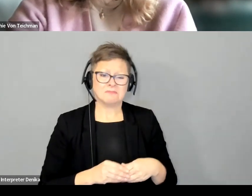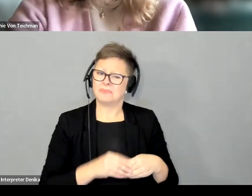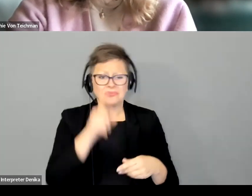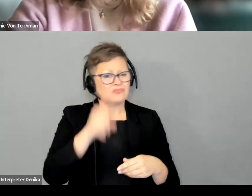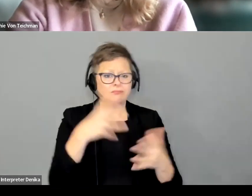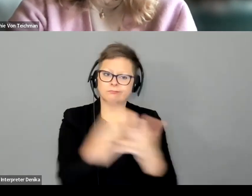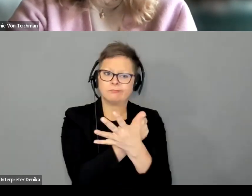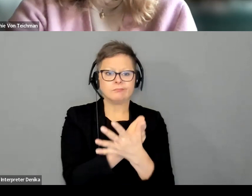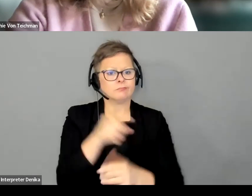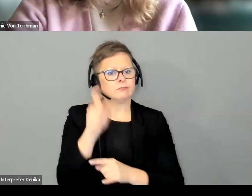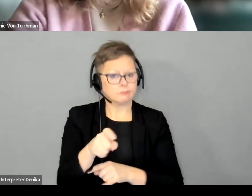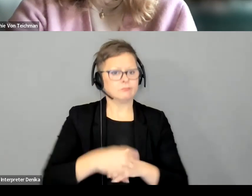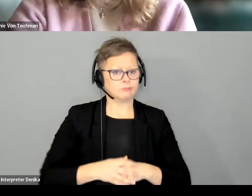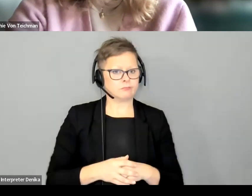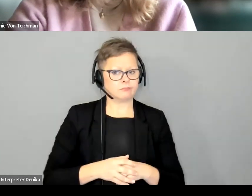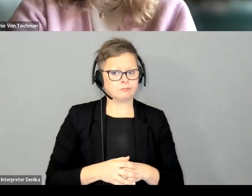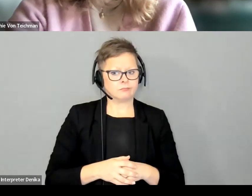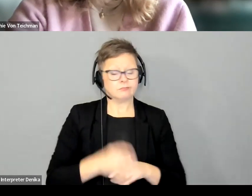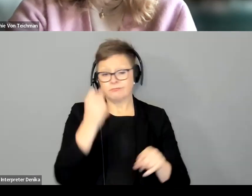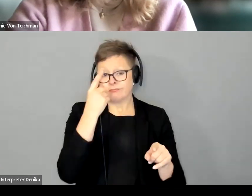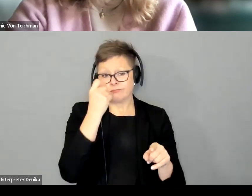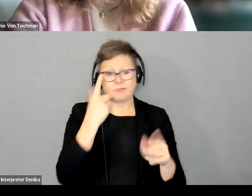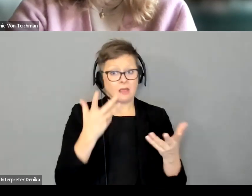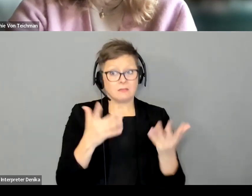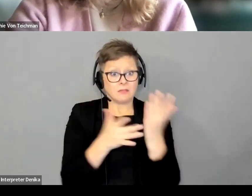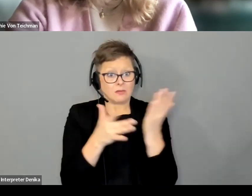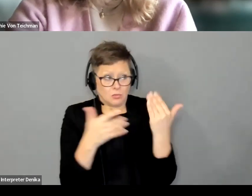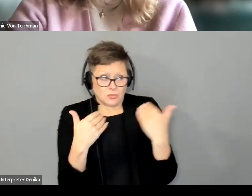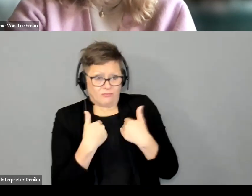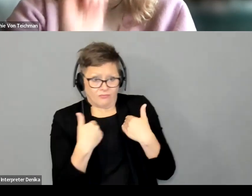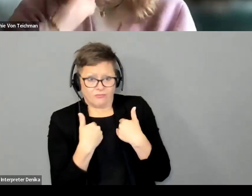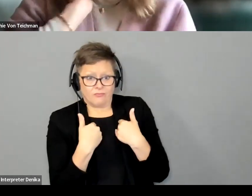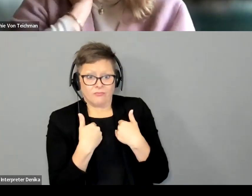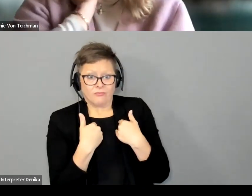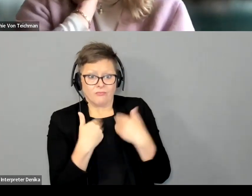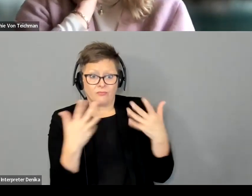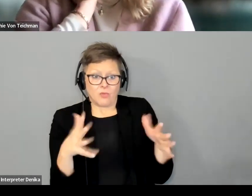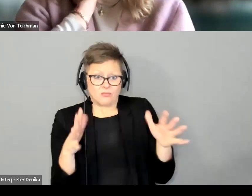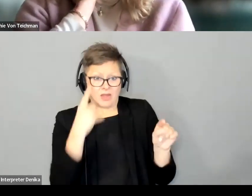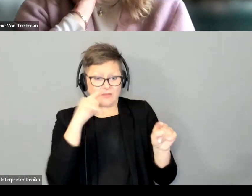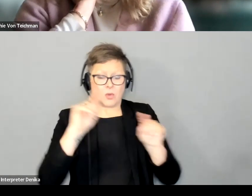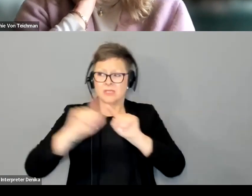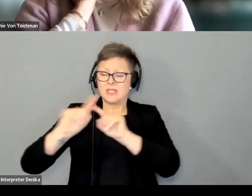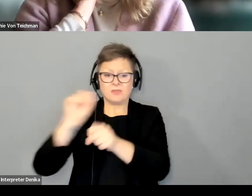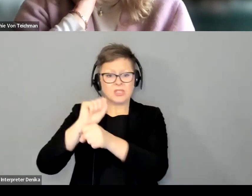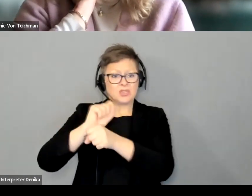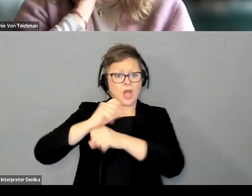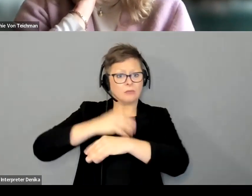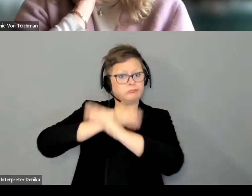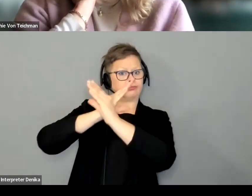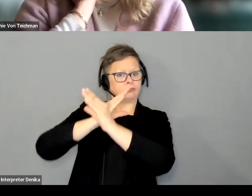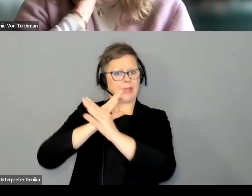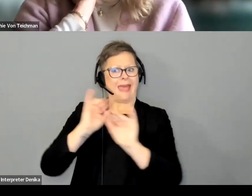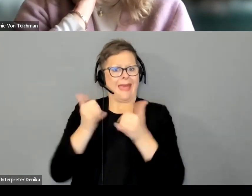we have in many cases the technology for a lot of jobs to be done in ways that work best